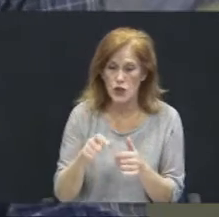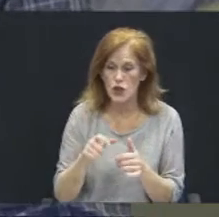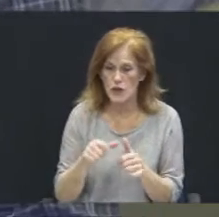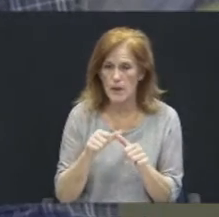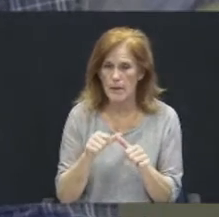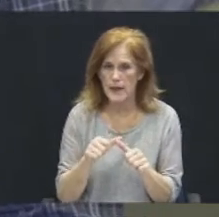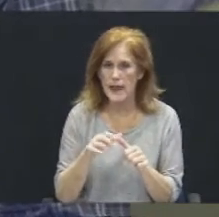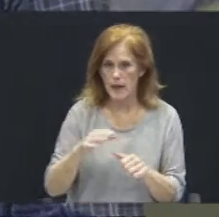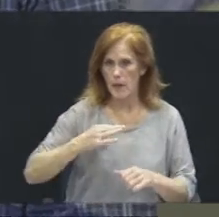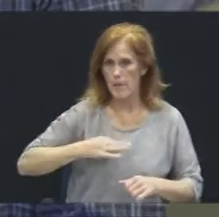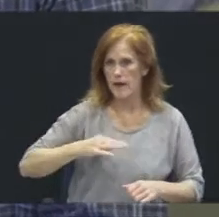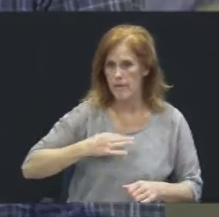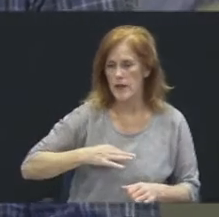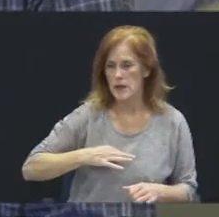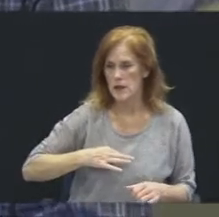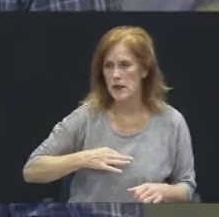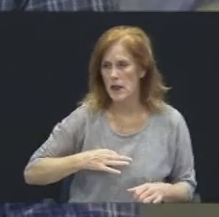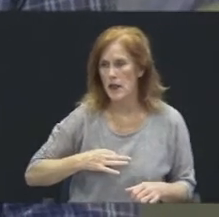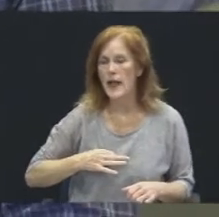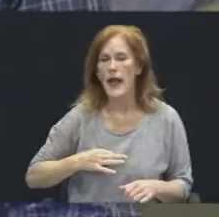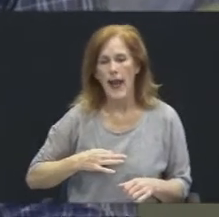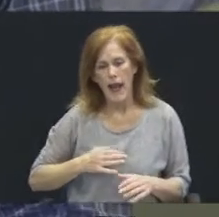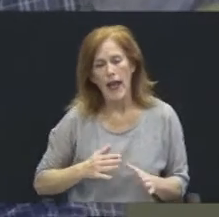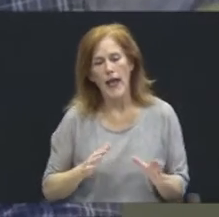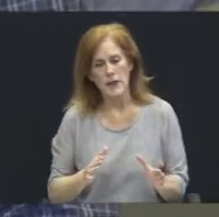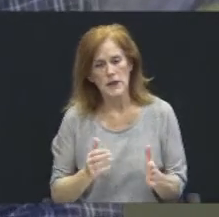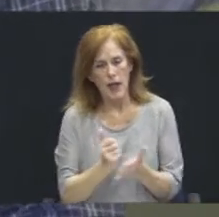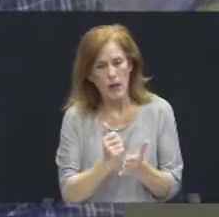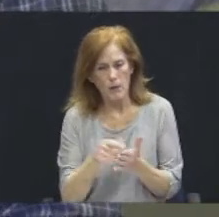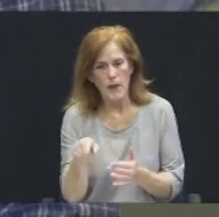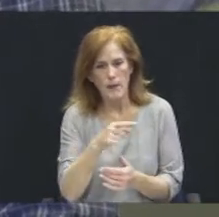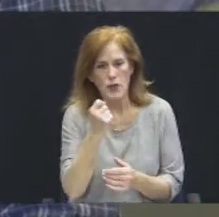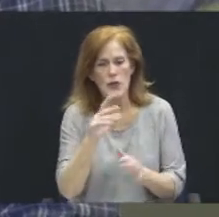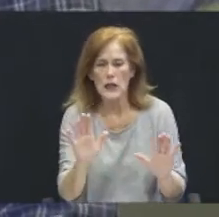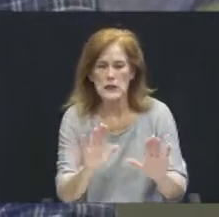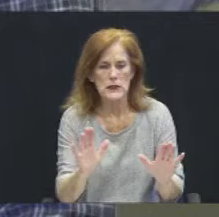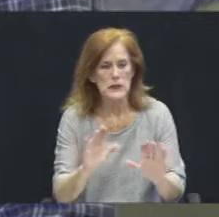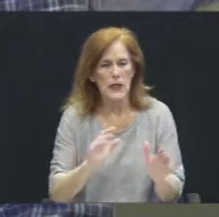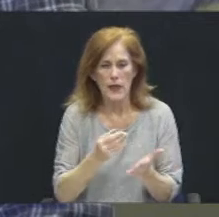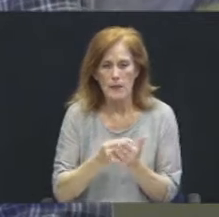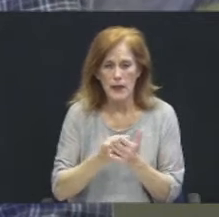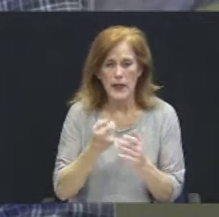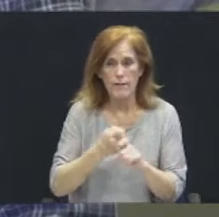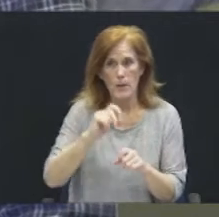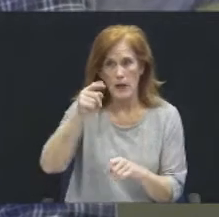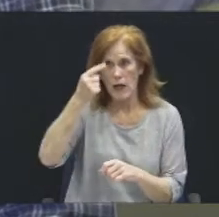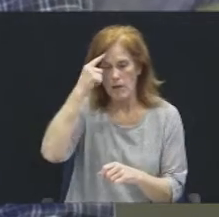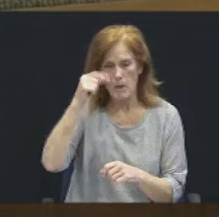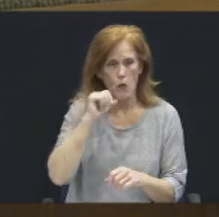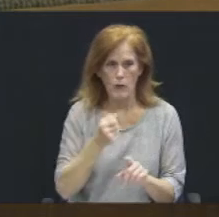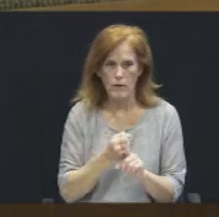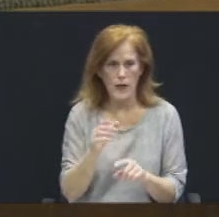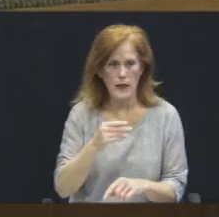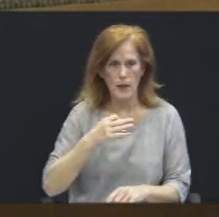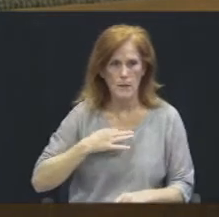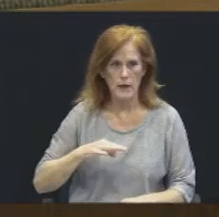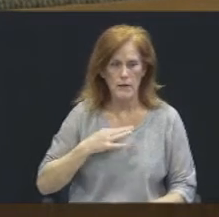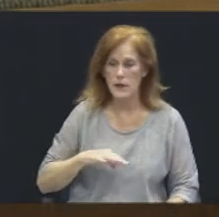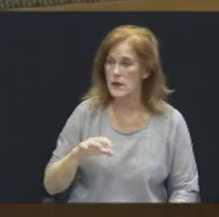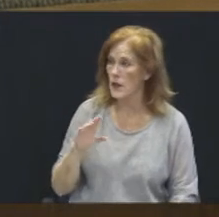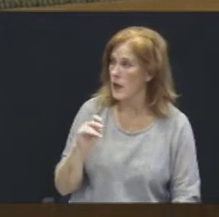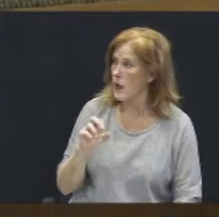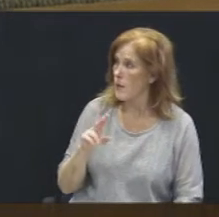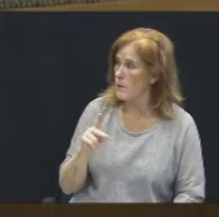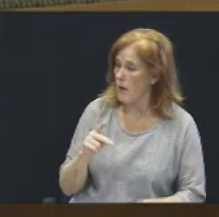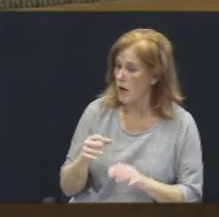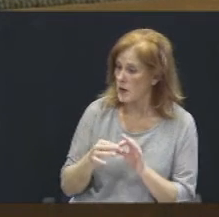maintain their benefits and that reassure them that this wouldn't be affecting their benefits. So yeah, one of the things that came to mind when we were